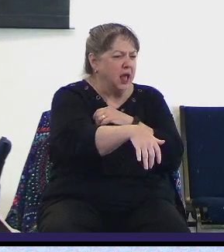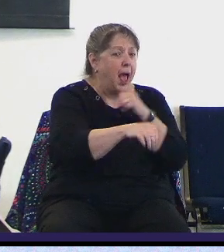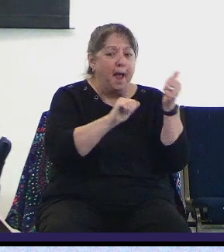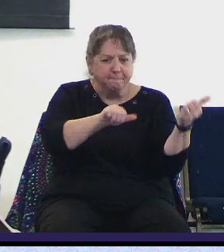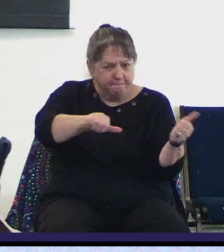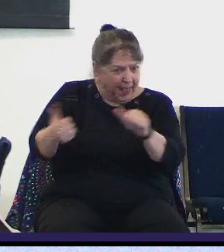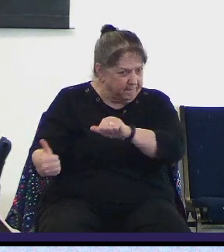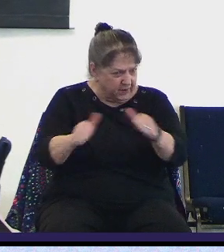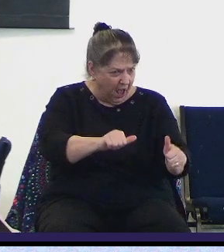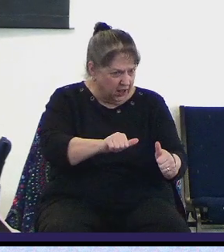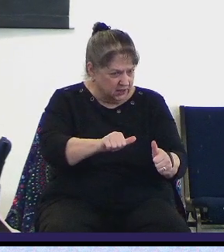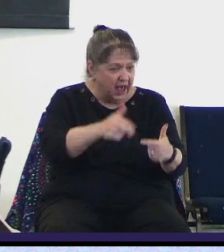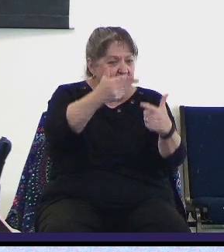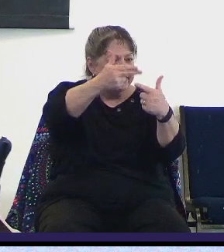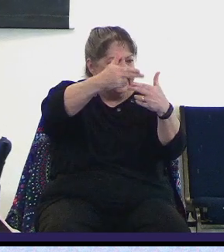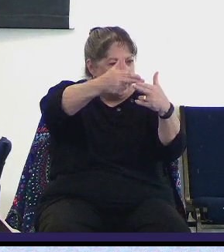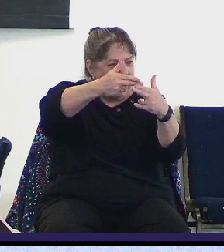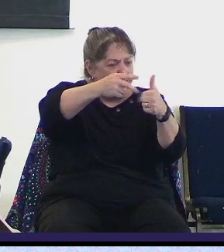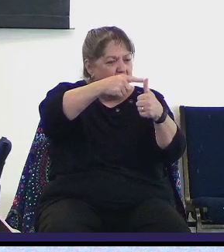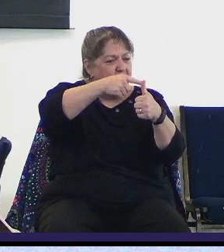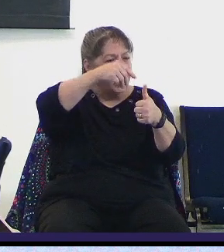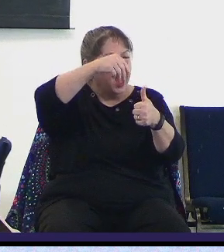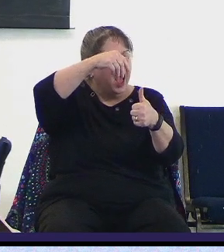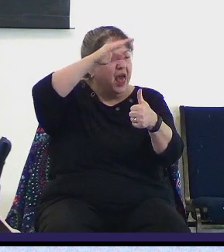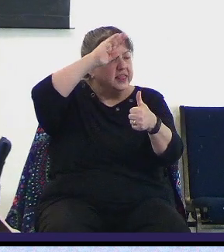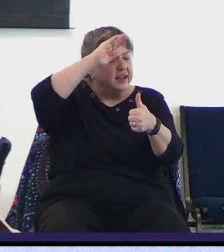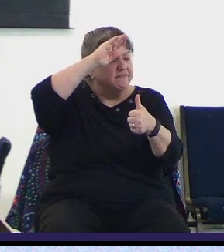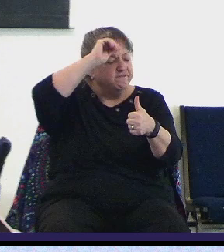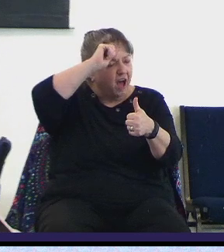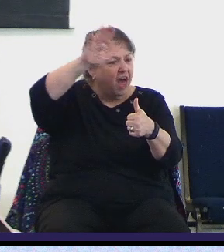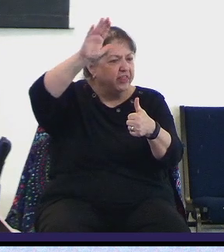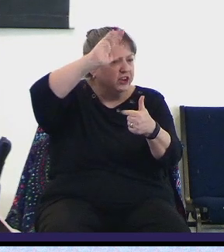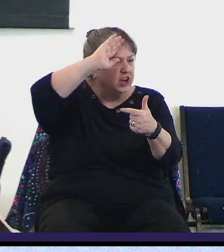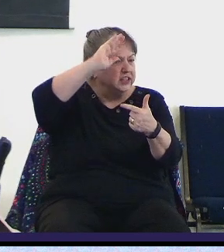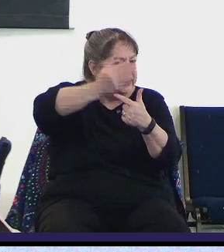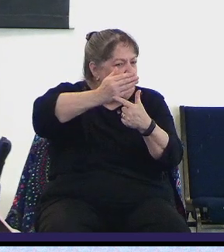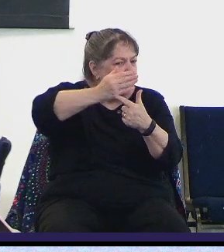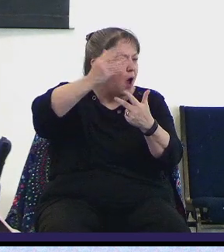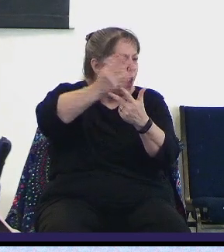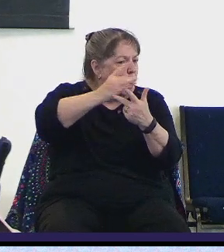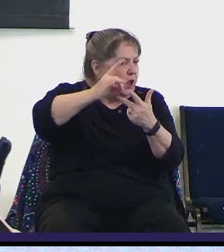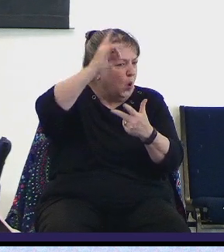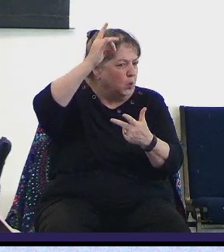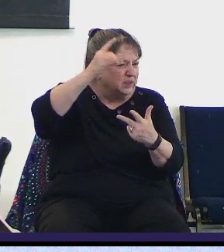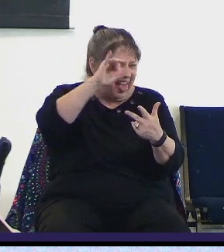Ghost, baptizing them in the name of the Trinity. So